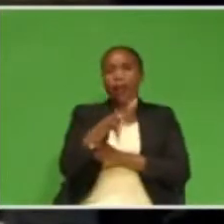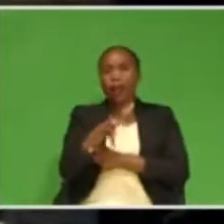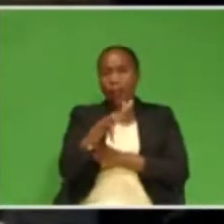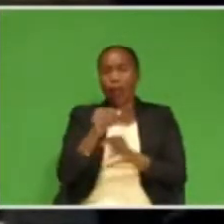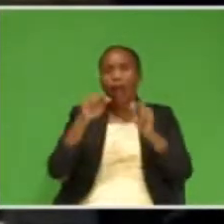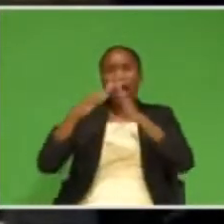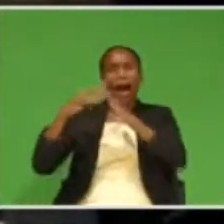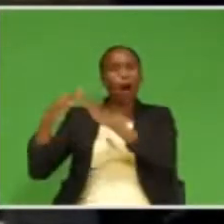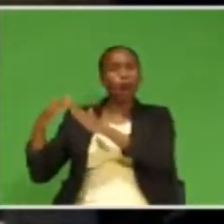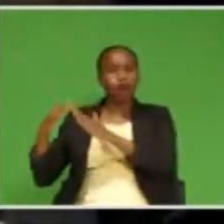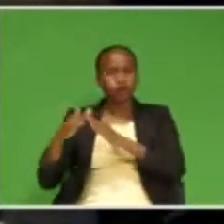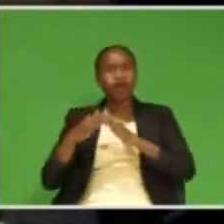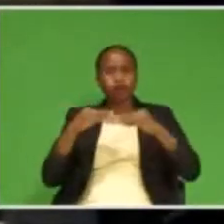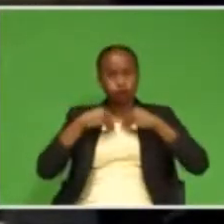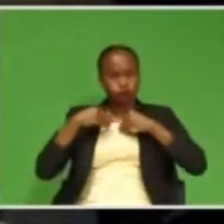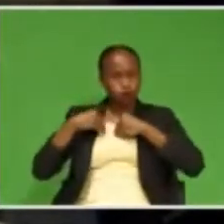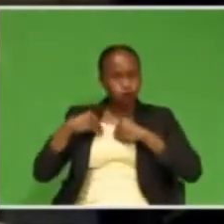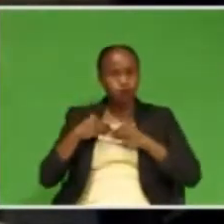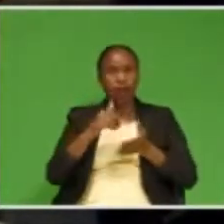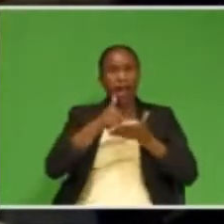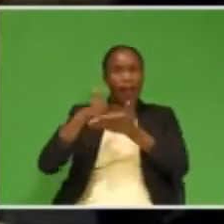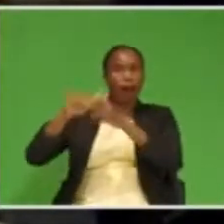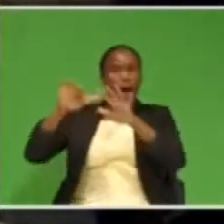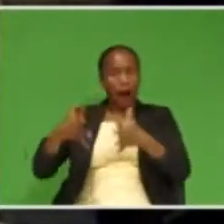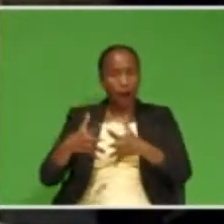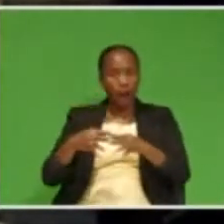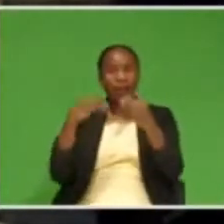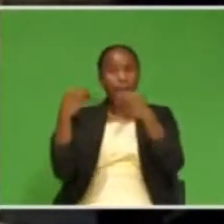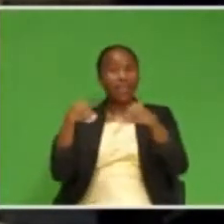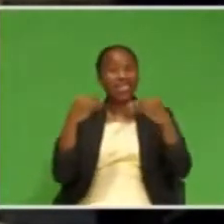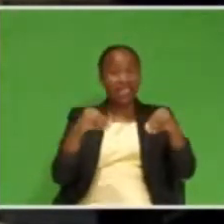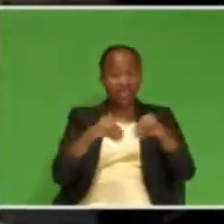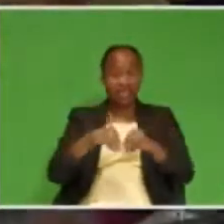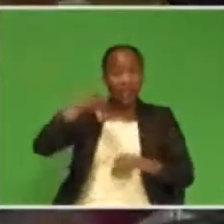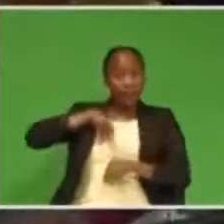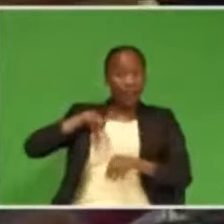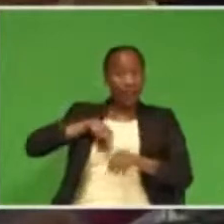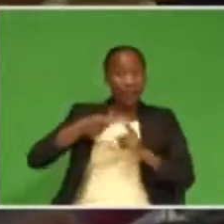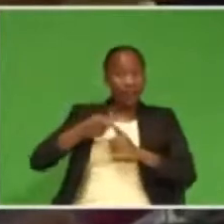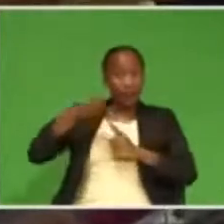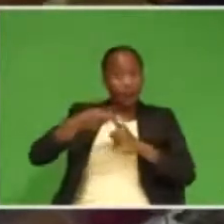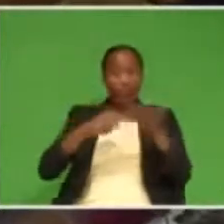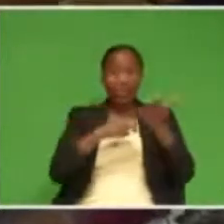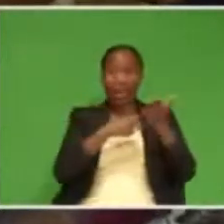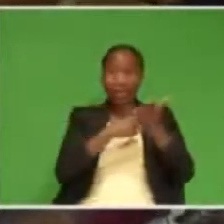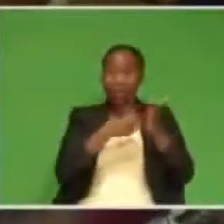how businesses will be able to benefit from a tax incentive.